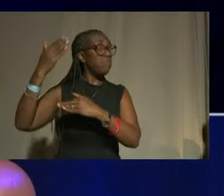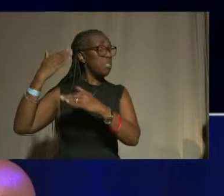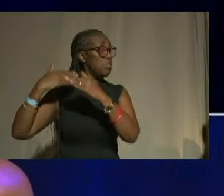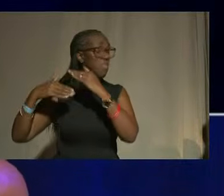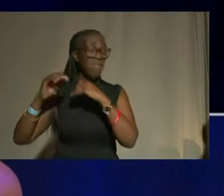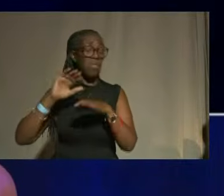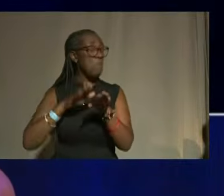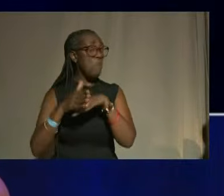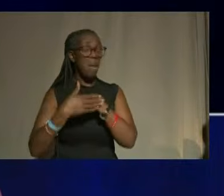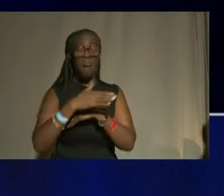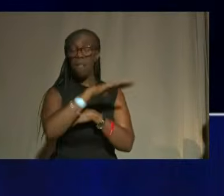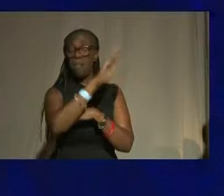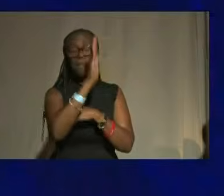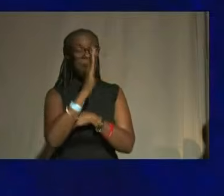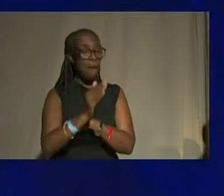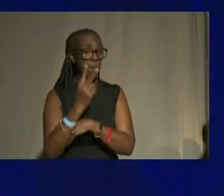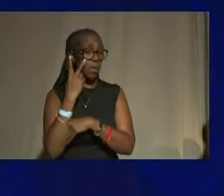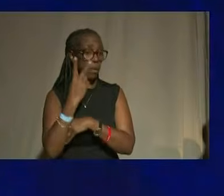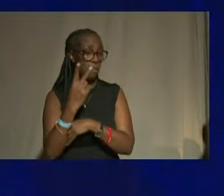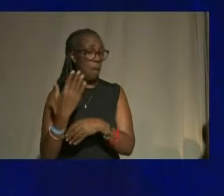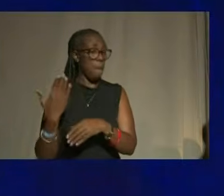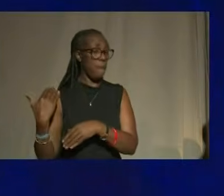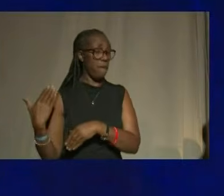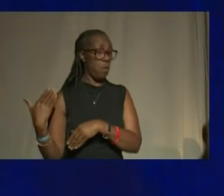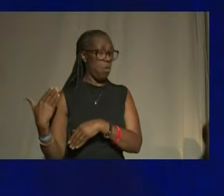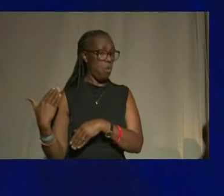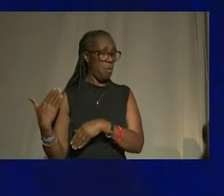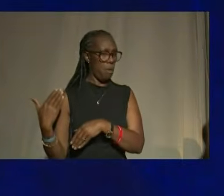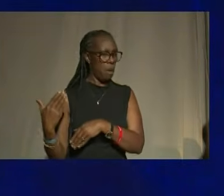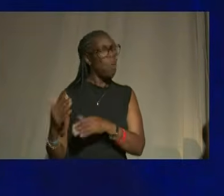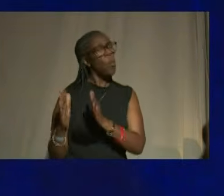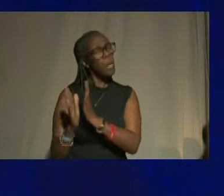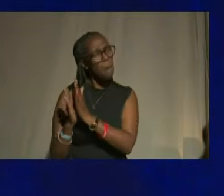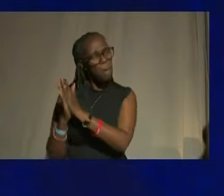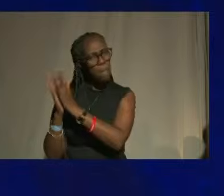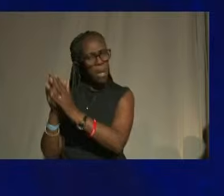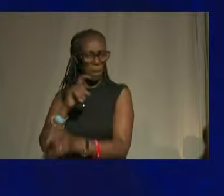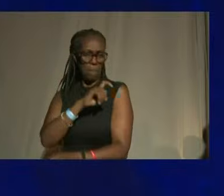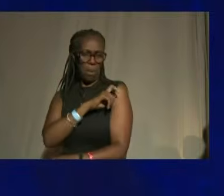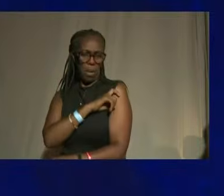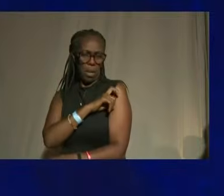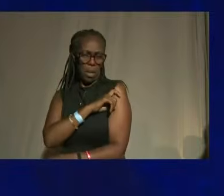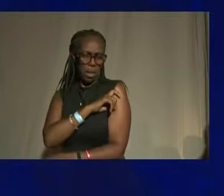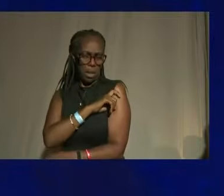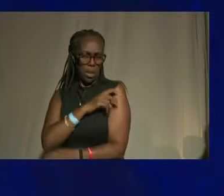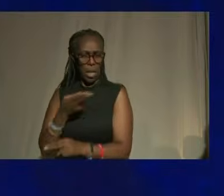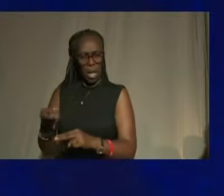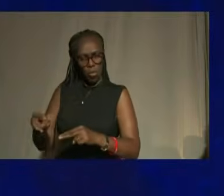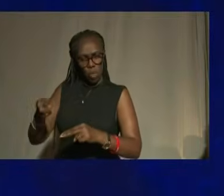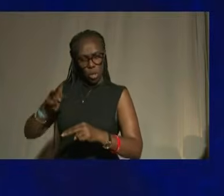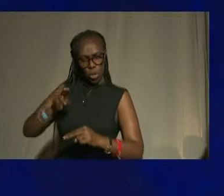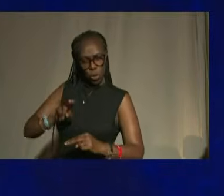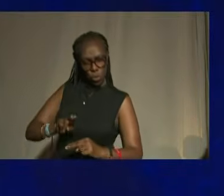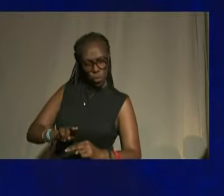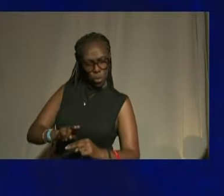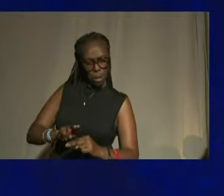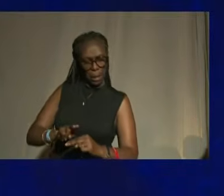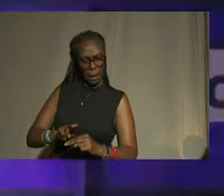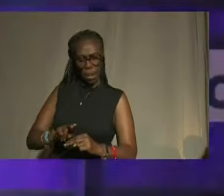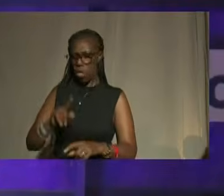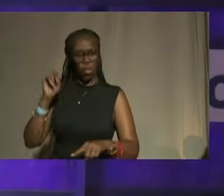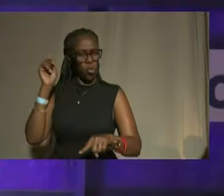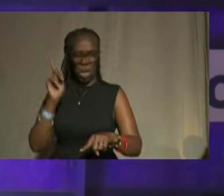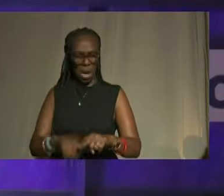not success. We commend the police for the job they've been doing this year in reducing it, but you can't take credit for that.